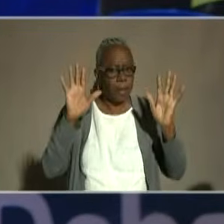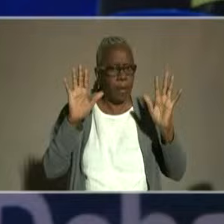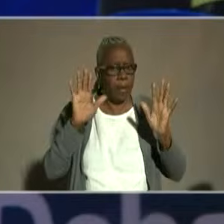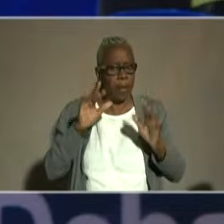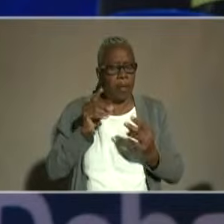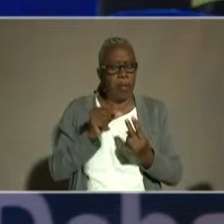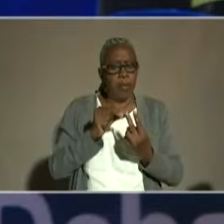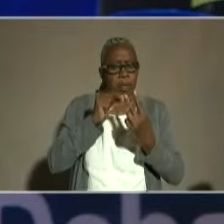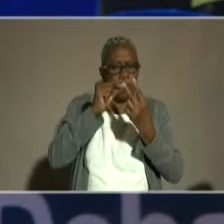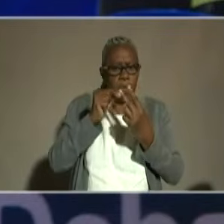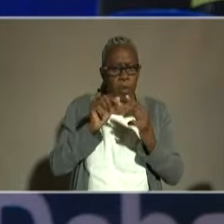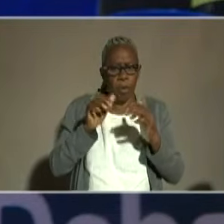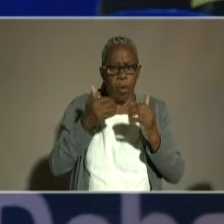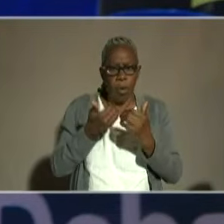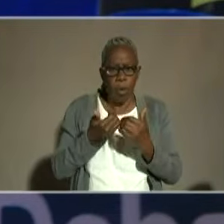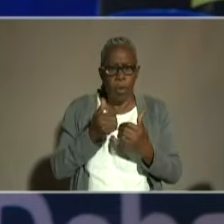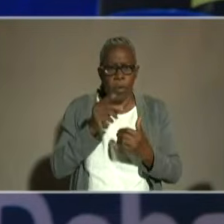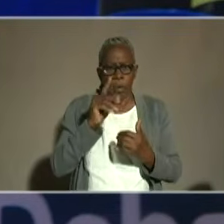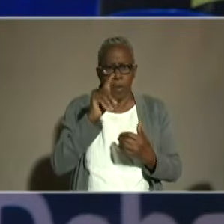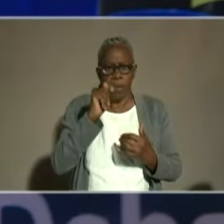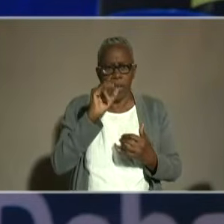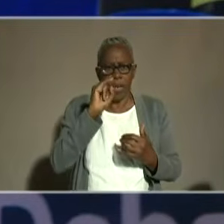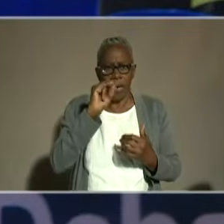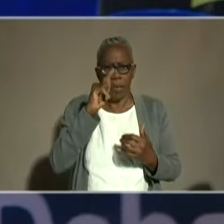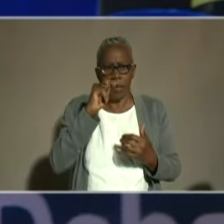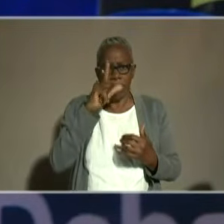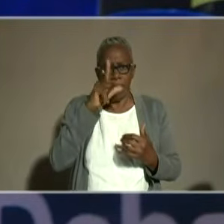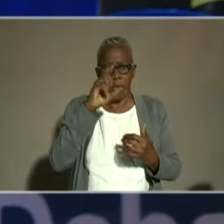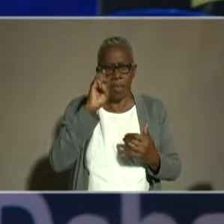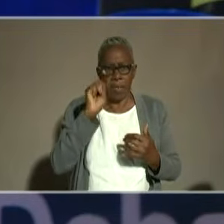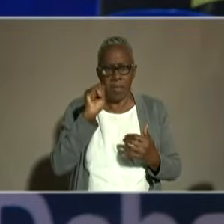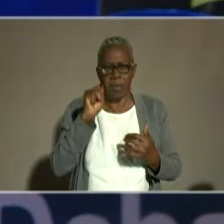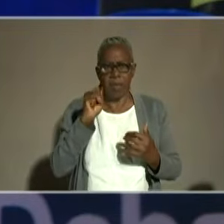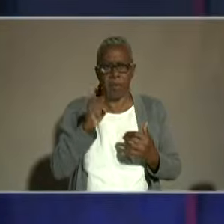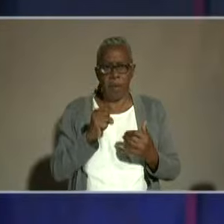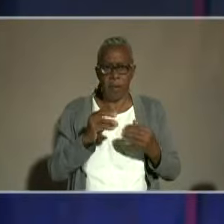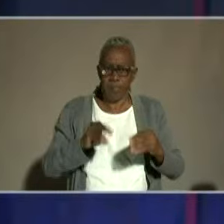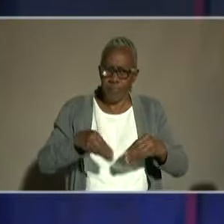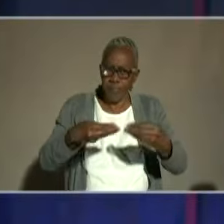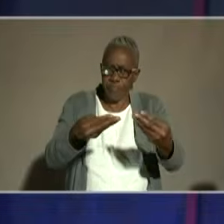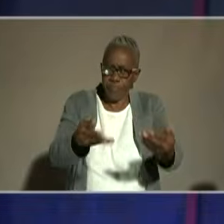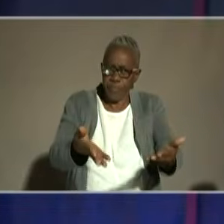as to how titles are issued and how densities are approved.